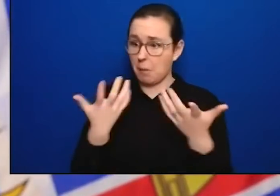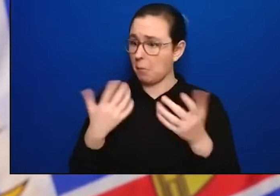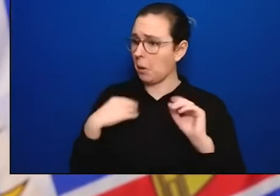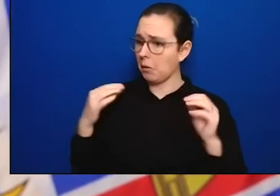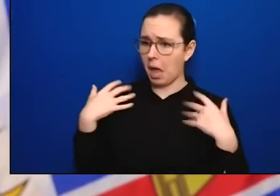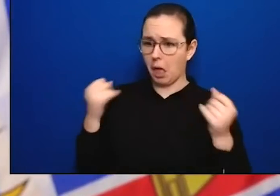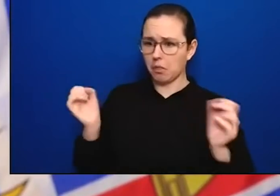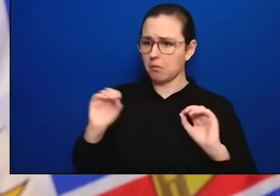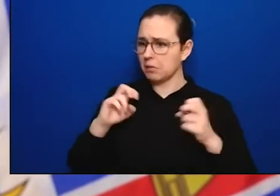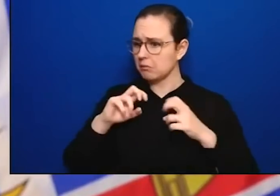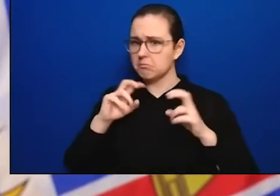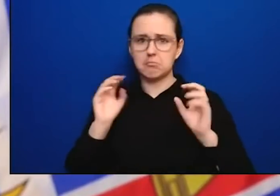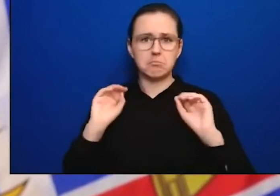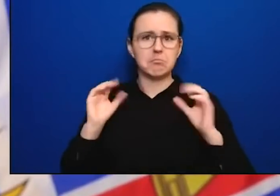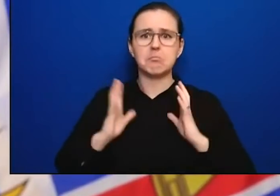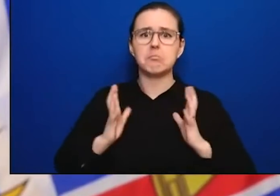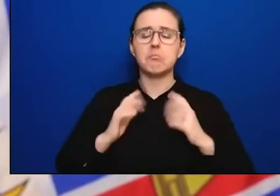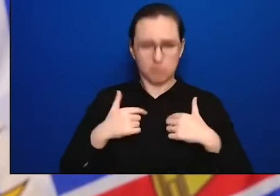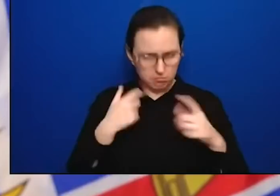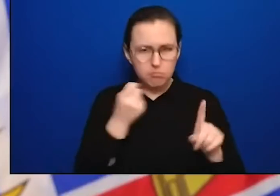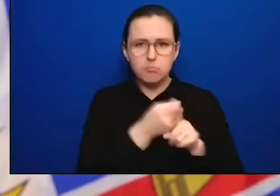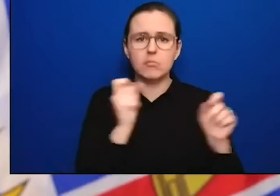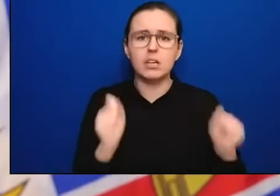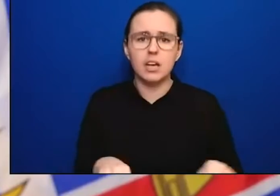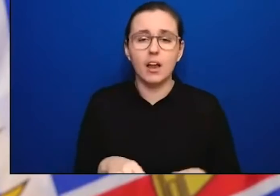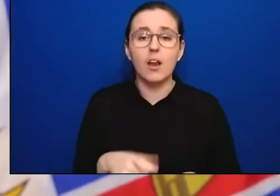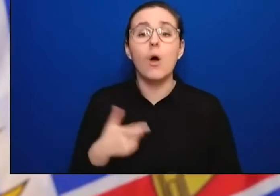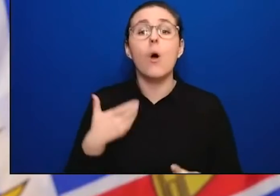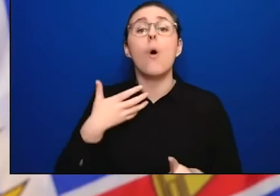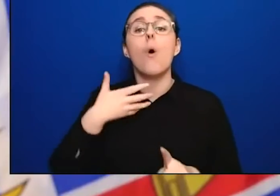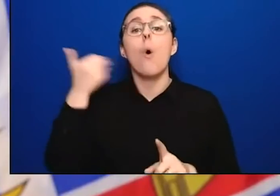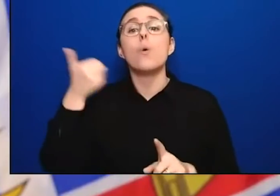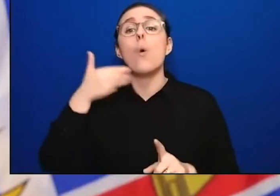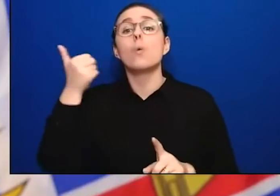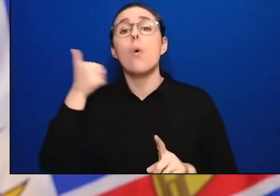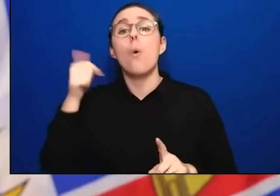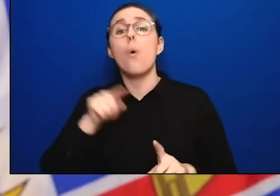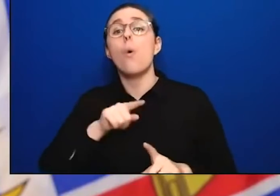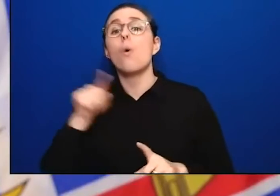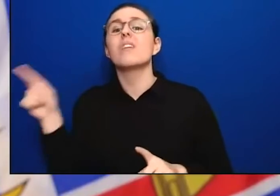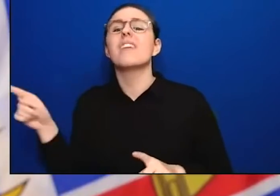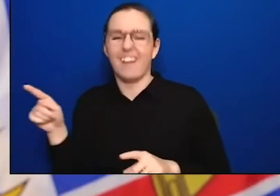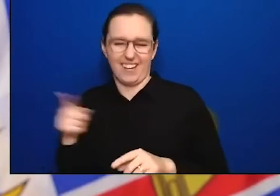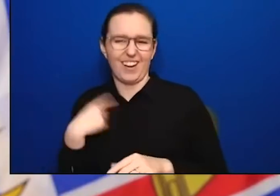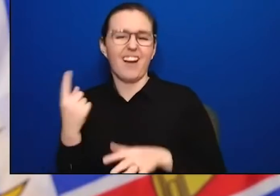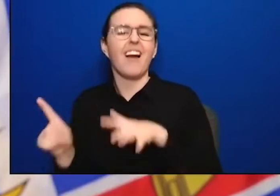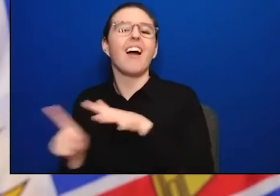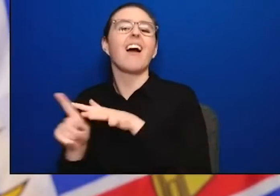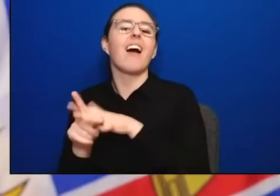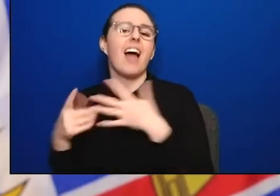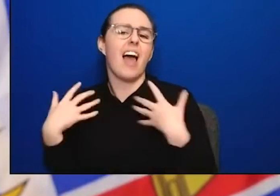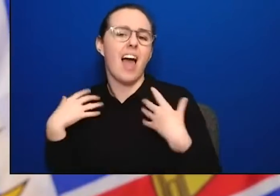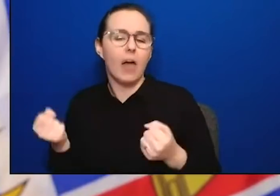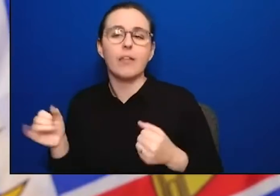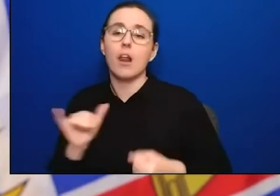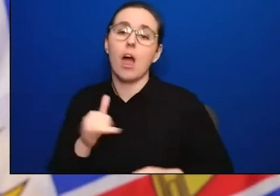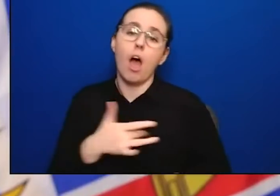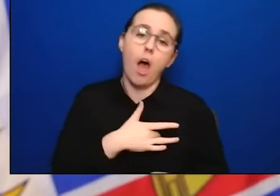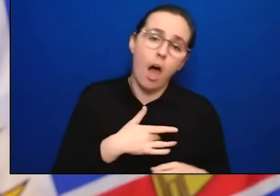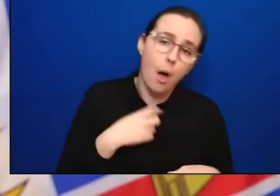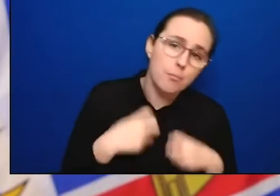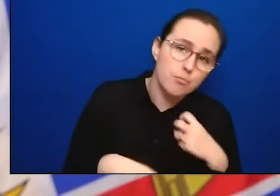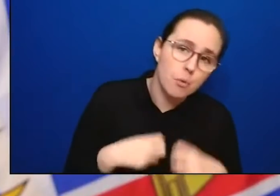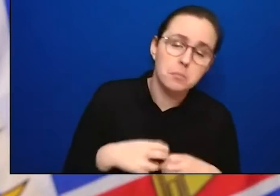we're more likely to have other underlying illnesses. We call them things like heart disease or lung disease that put